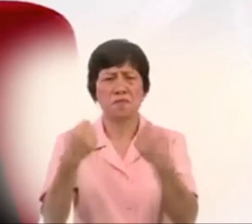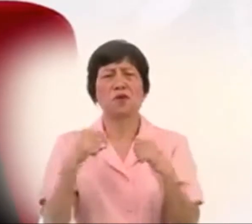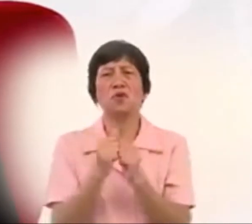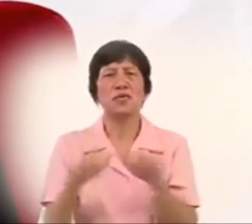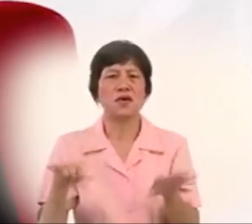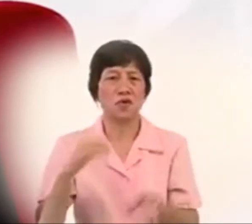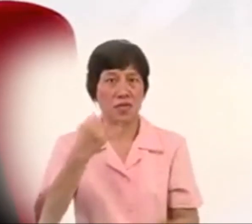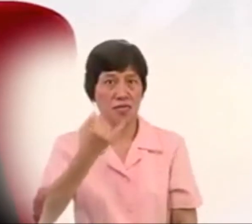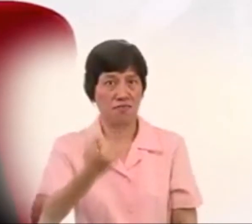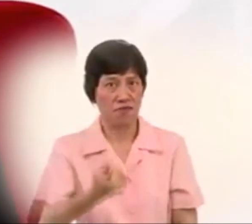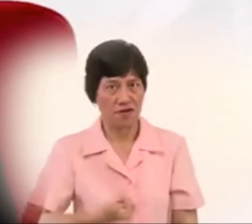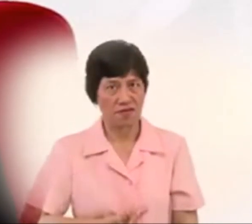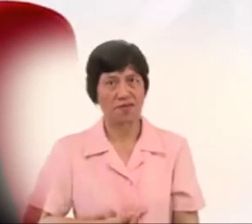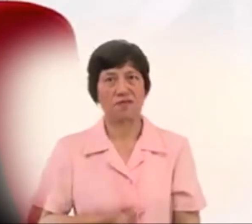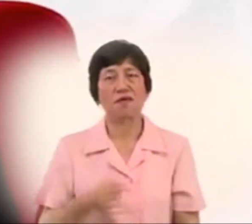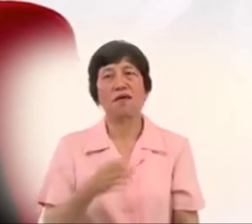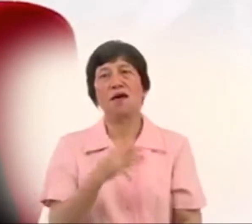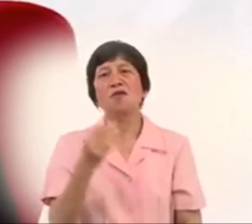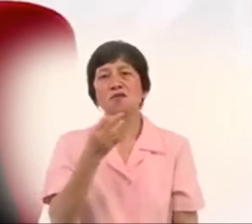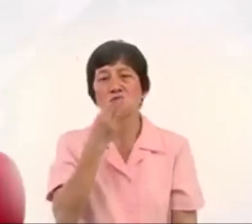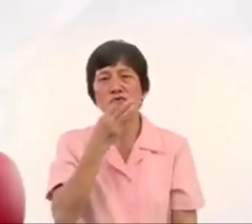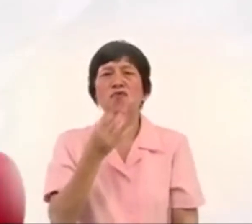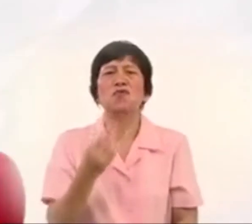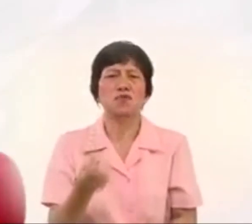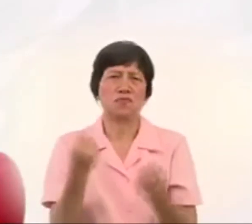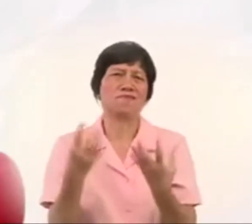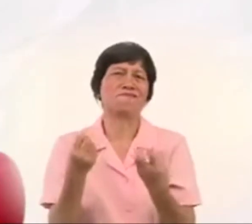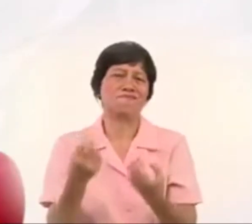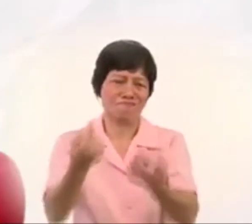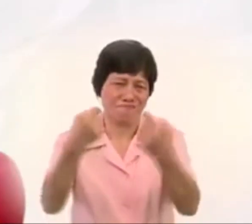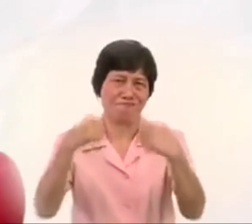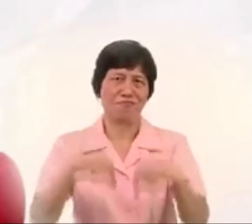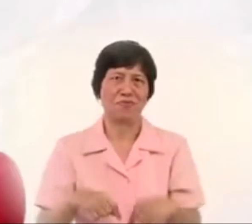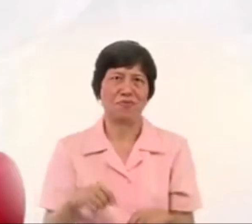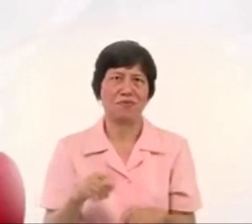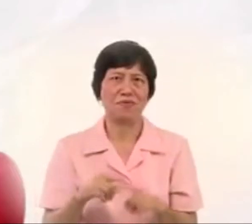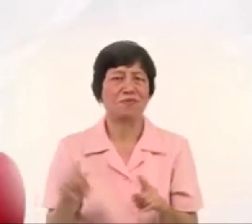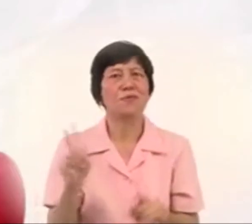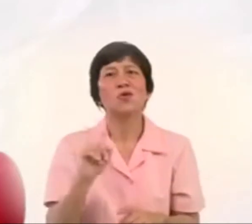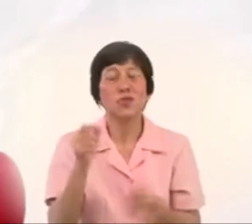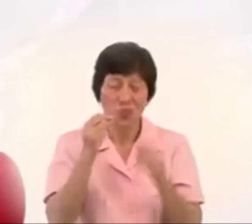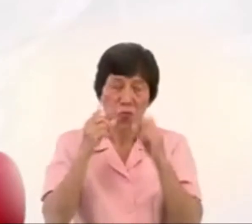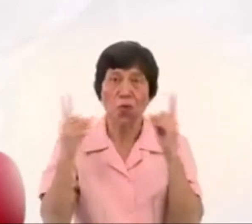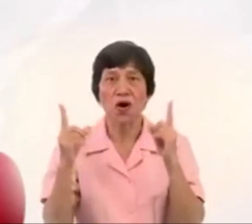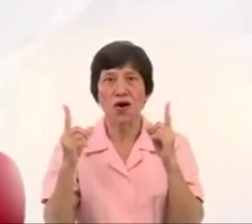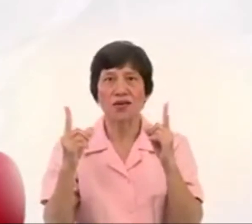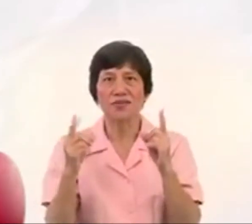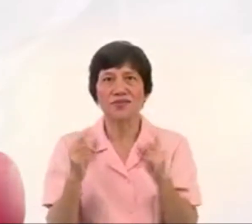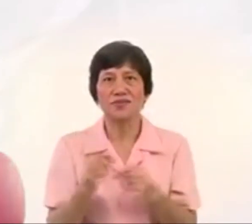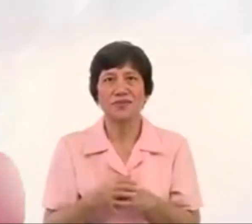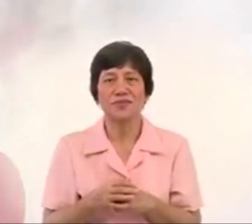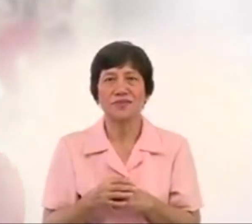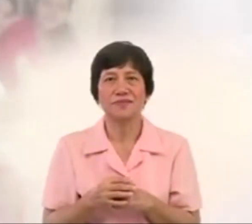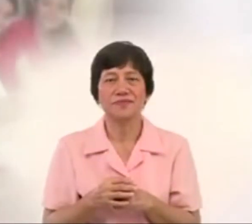being invited. And food really came. But what a surprise. What a